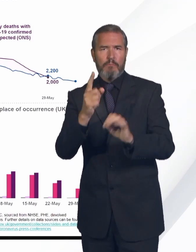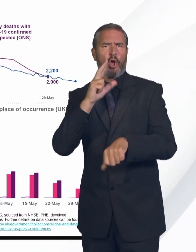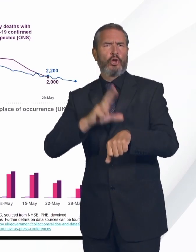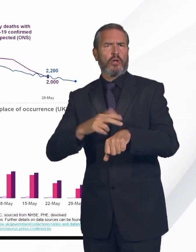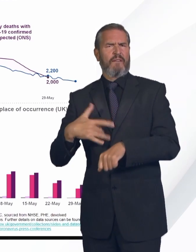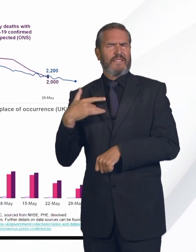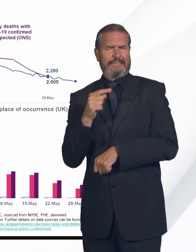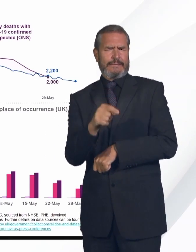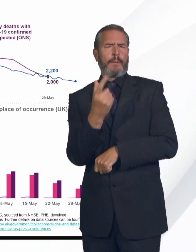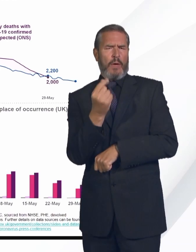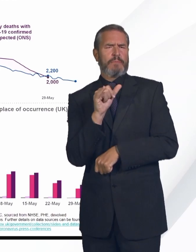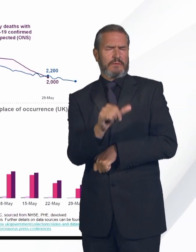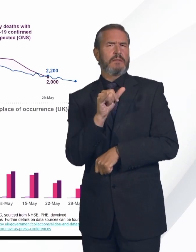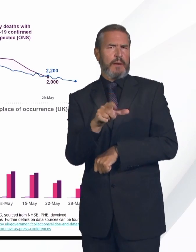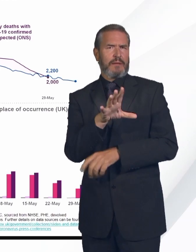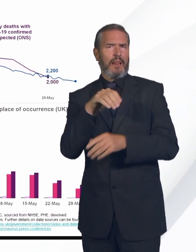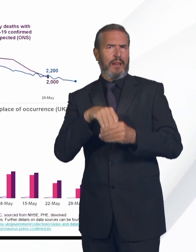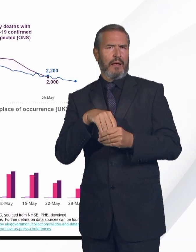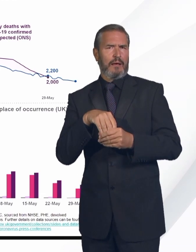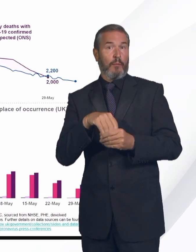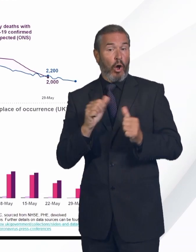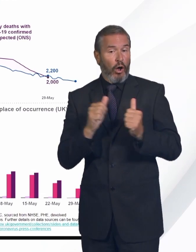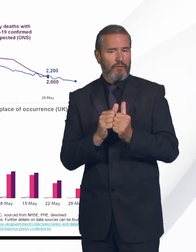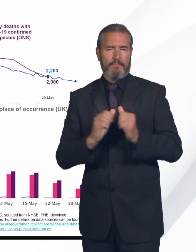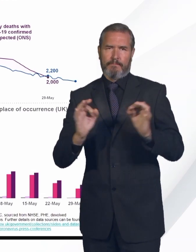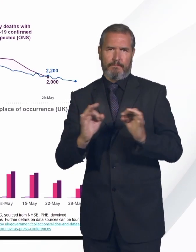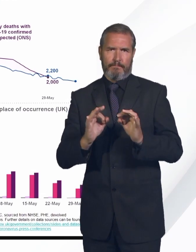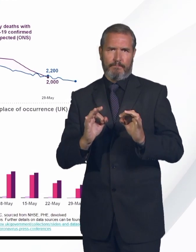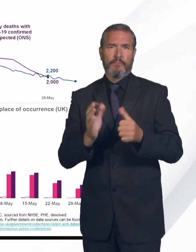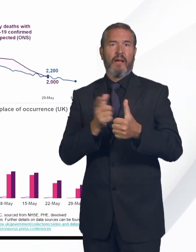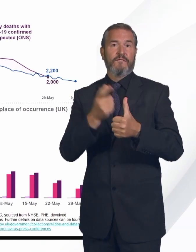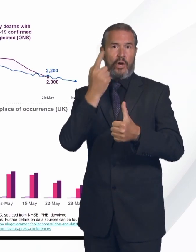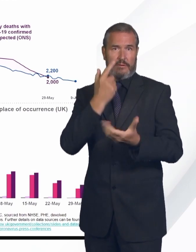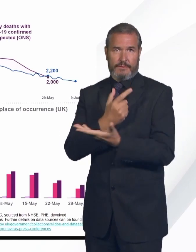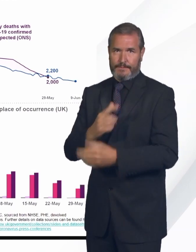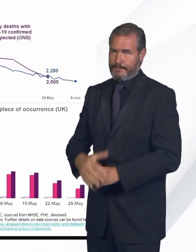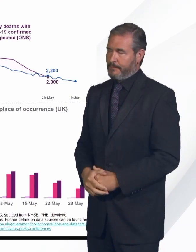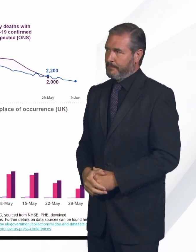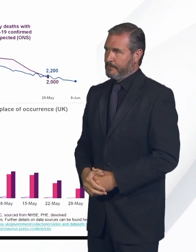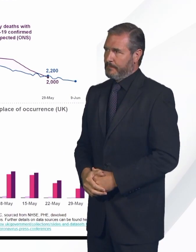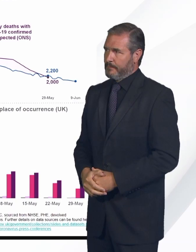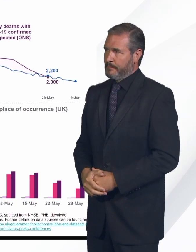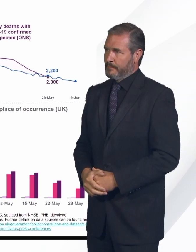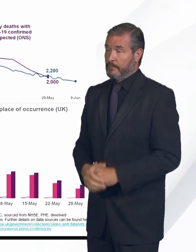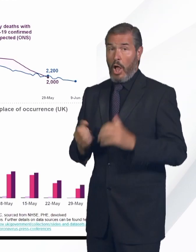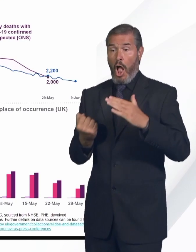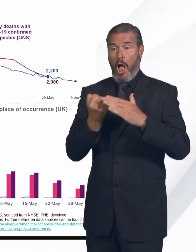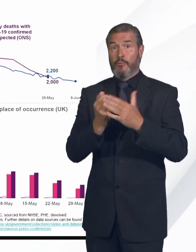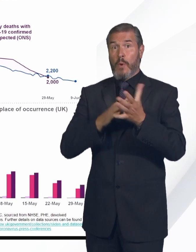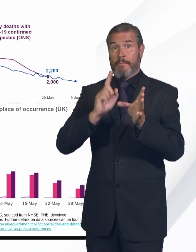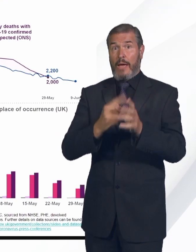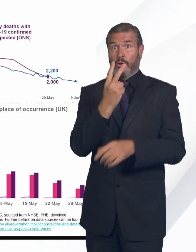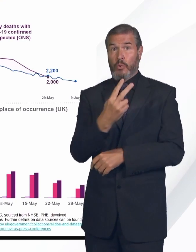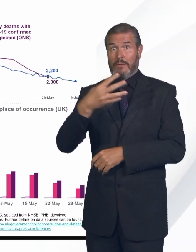where COVID-19 was suspected but not confirmed. The first chart shows that up to the 29th of May,